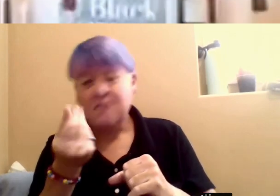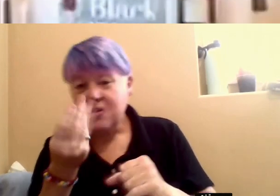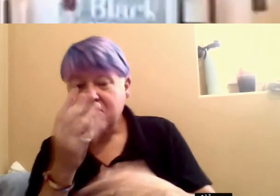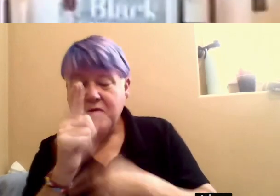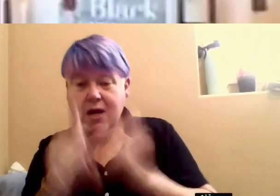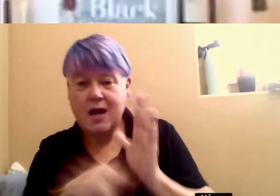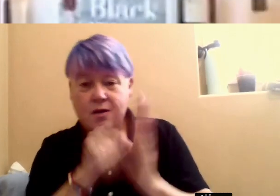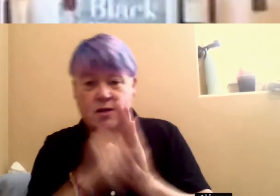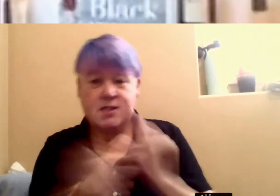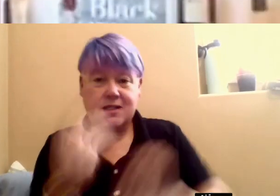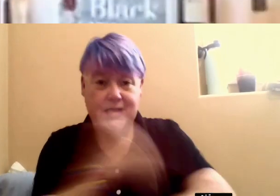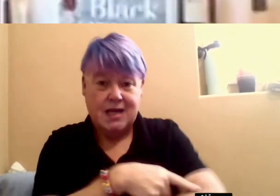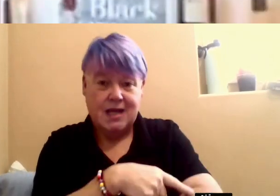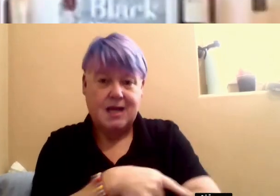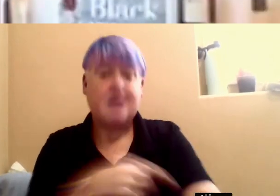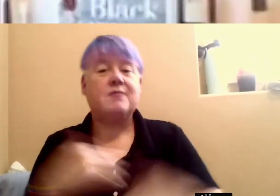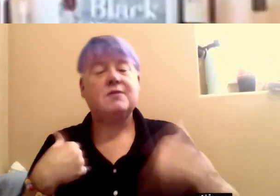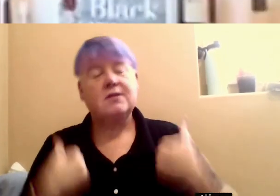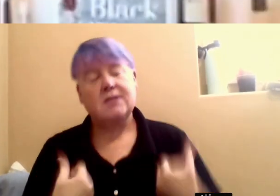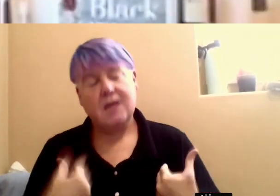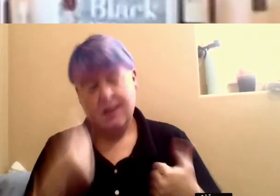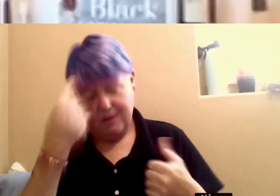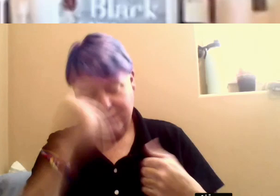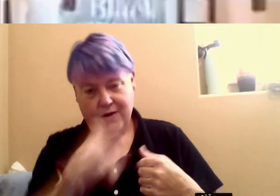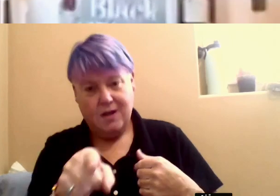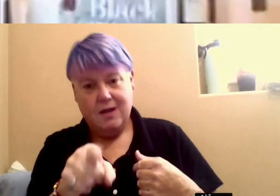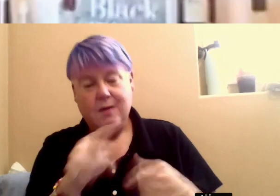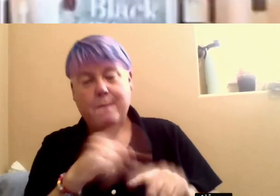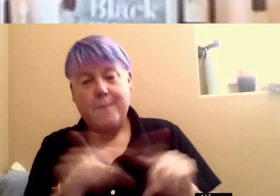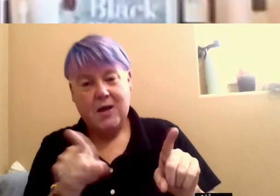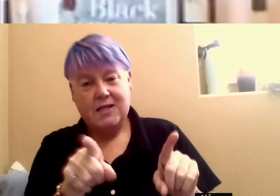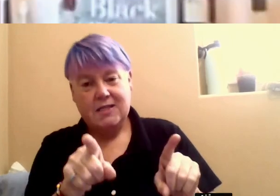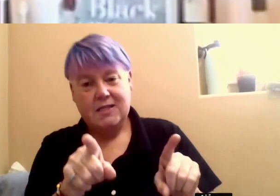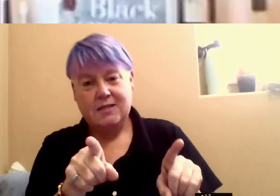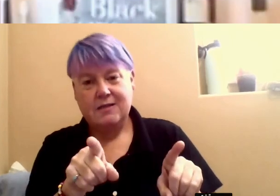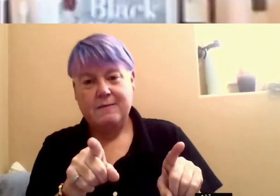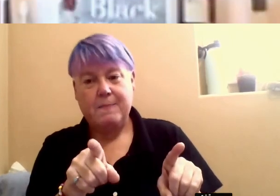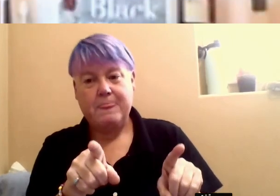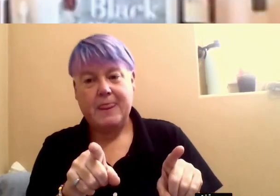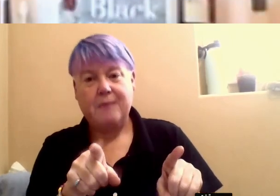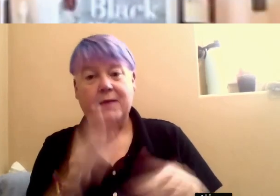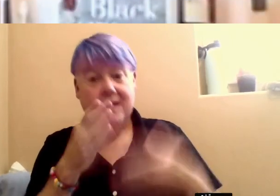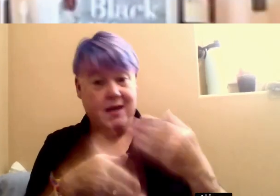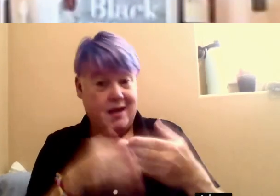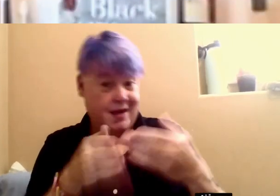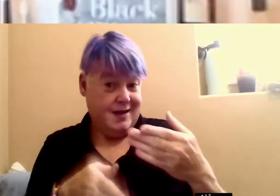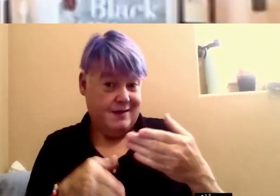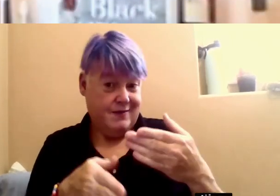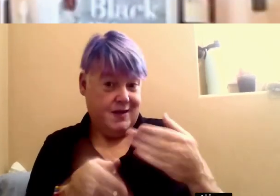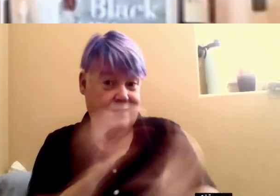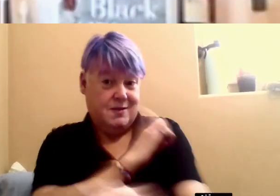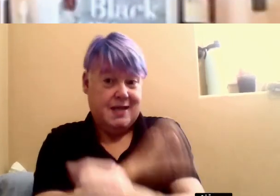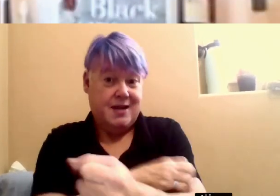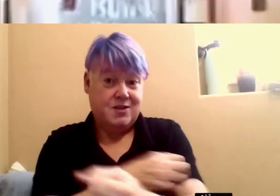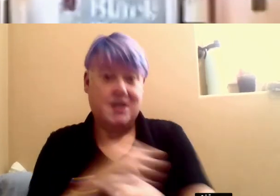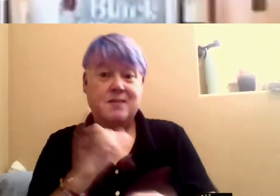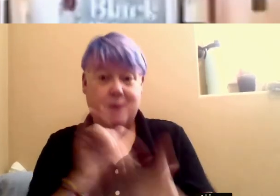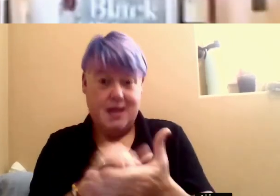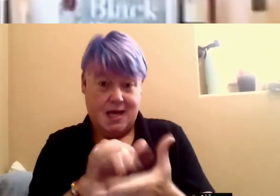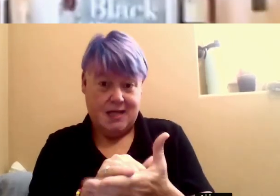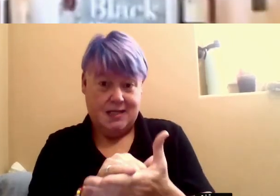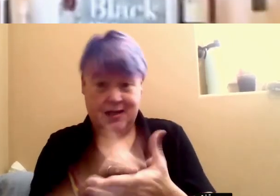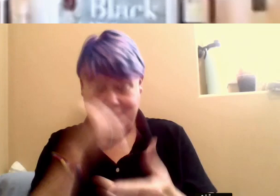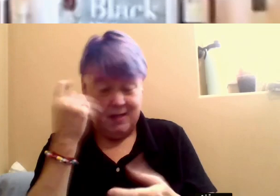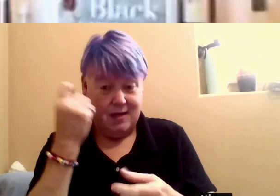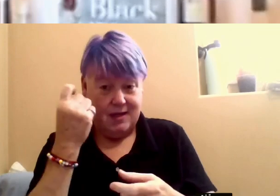was really tiring for him. But I think that he also, by the end of it, he was really energized by it, because